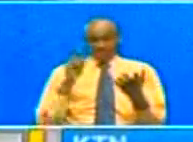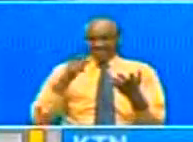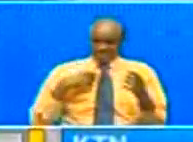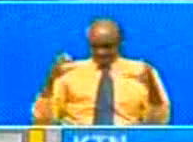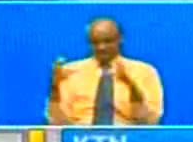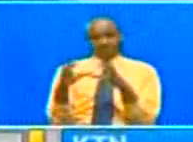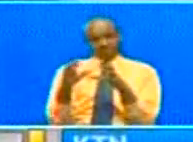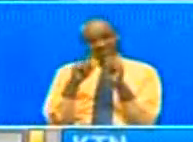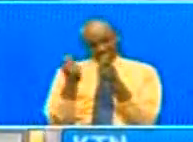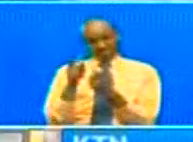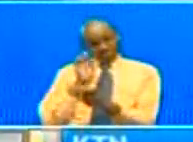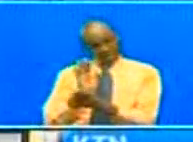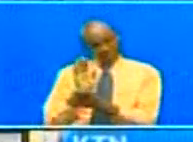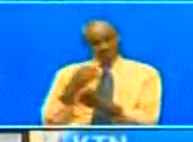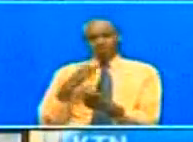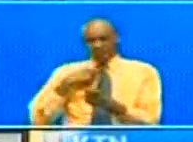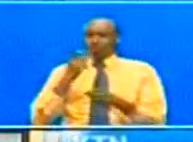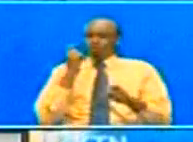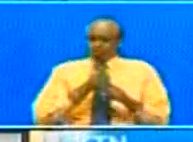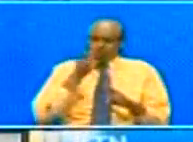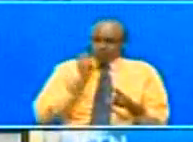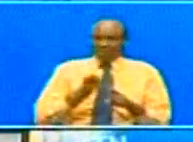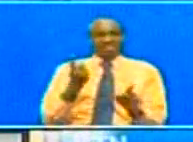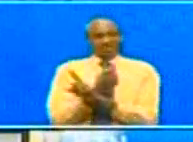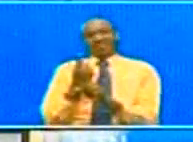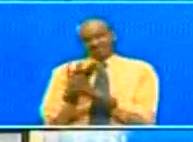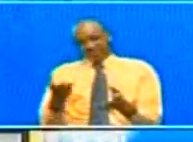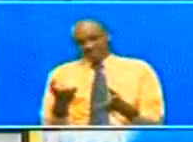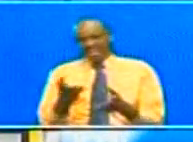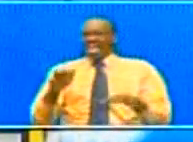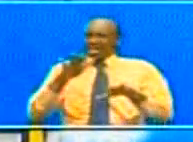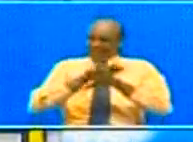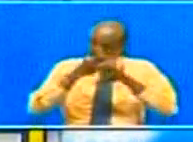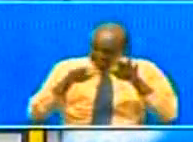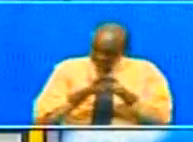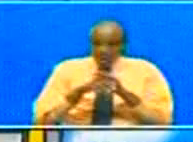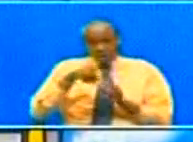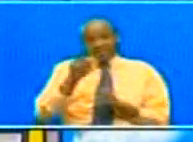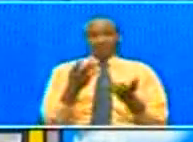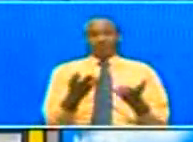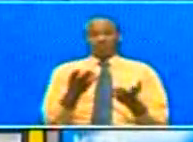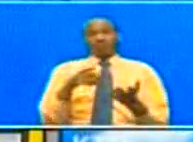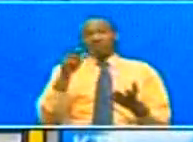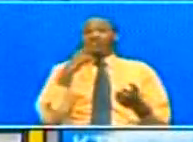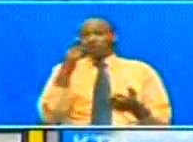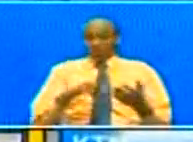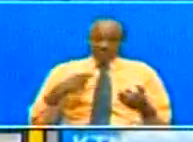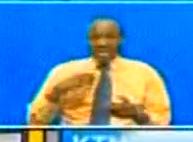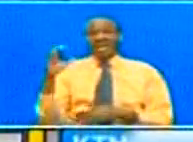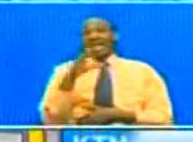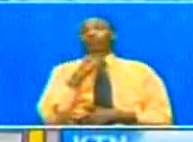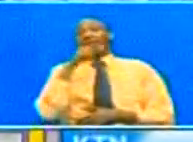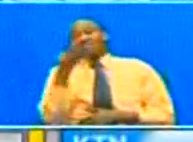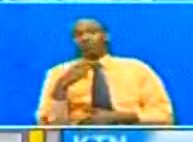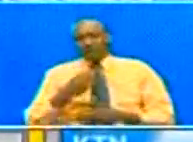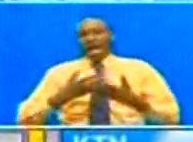team. You need to have tools, you know. For everything, you can't say that a client wants this